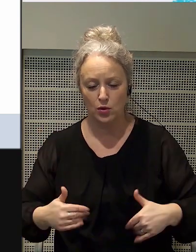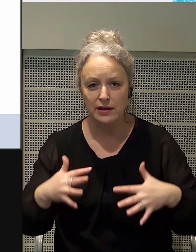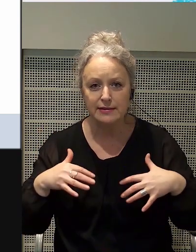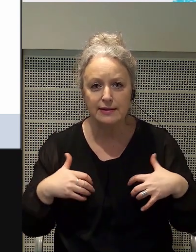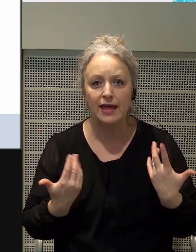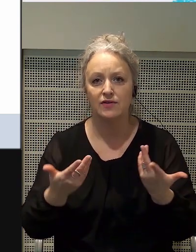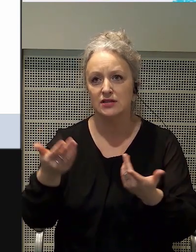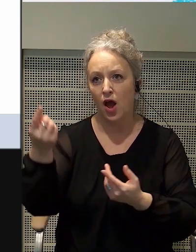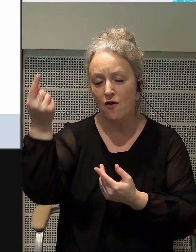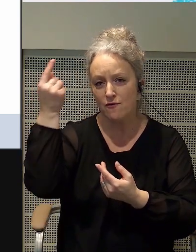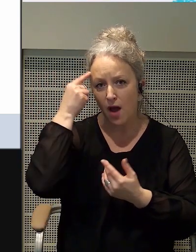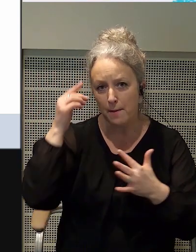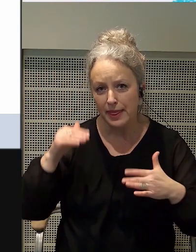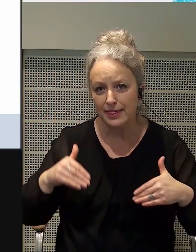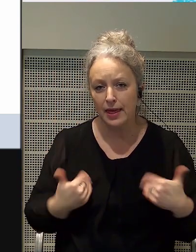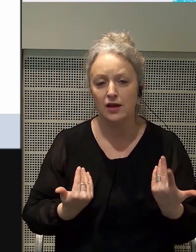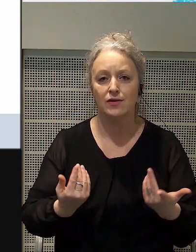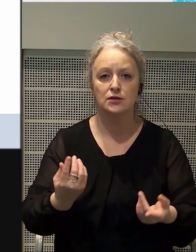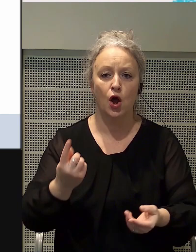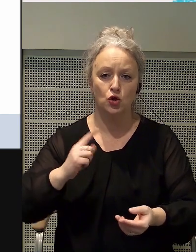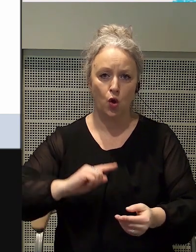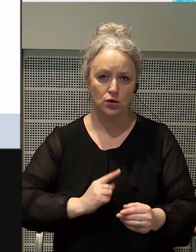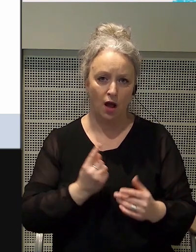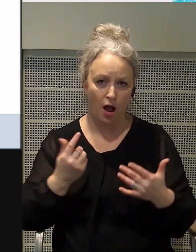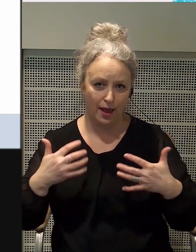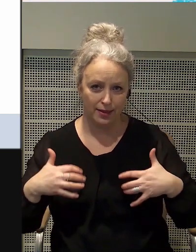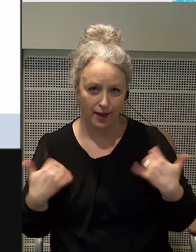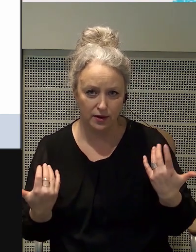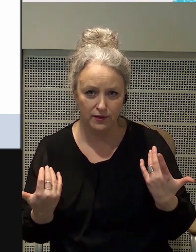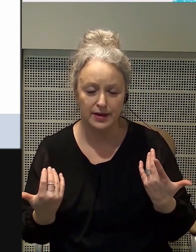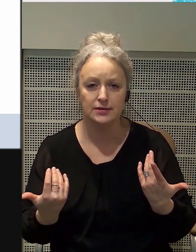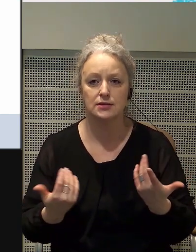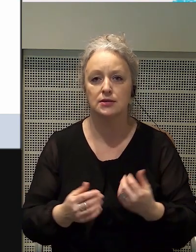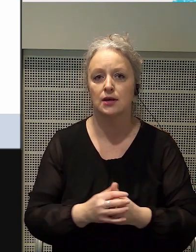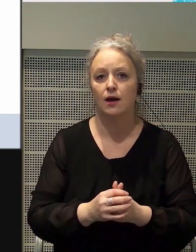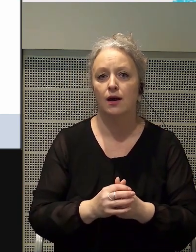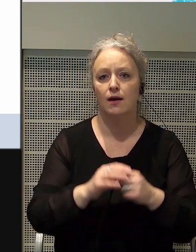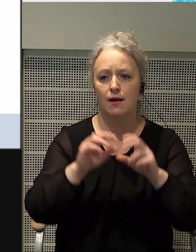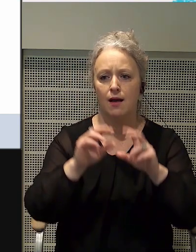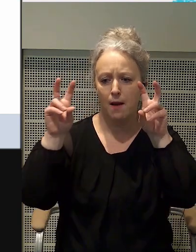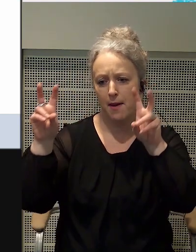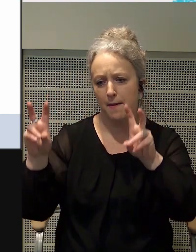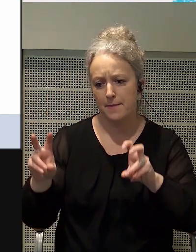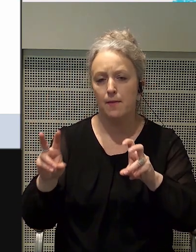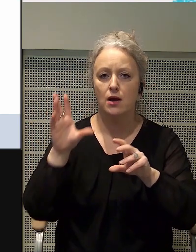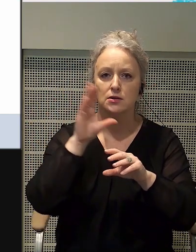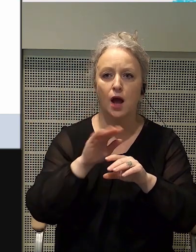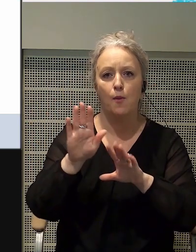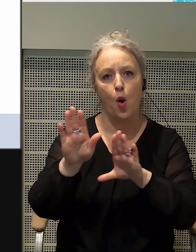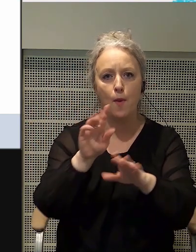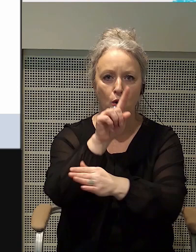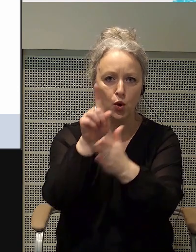social health, and you can compose your own questionnaire and then compare it to control groups in